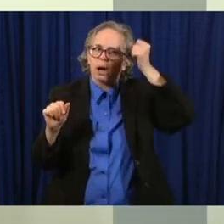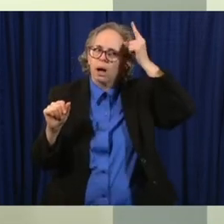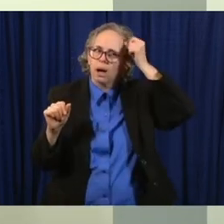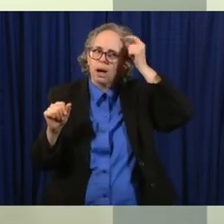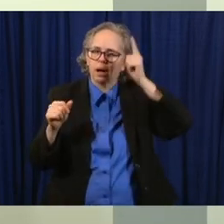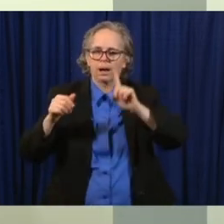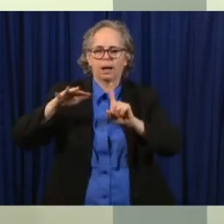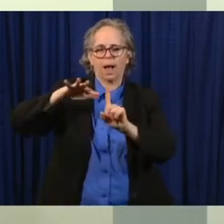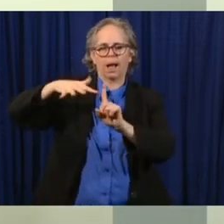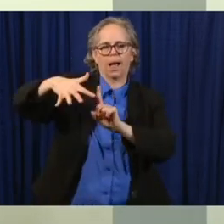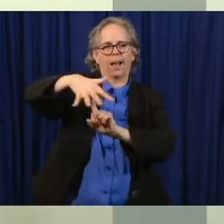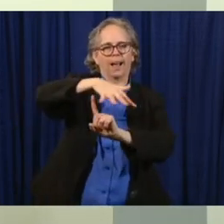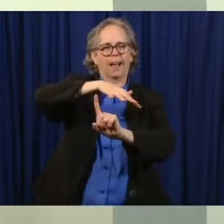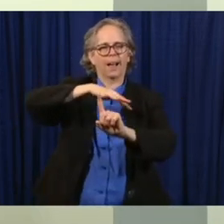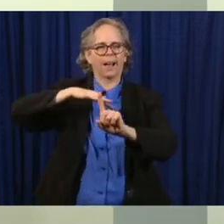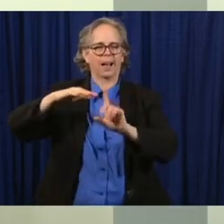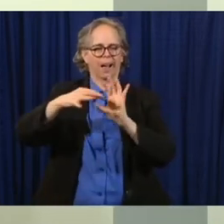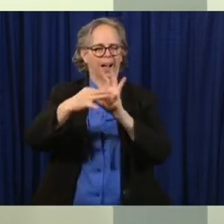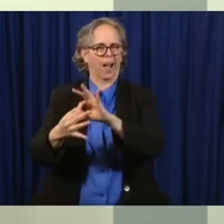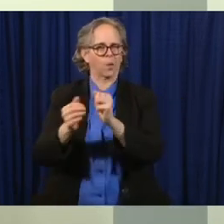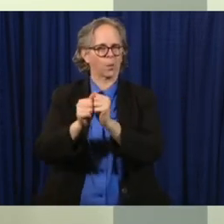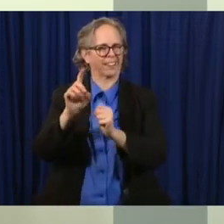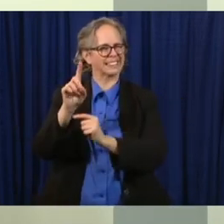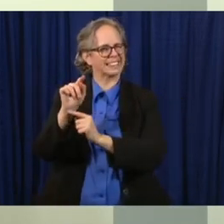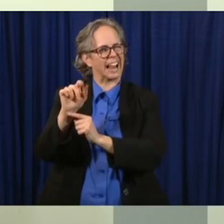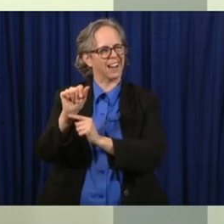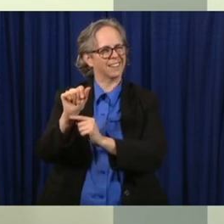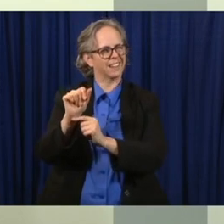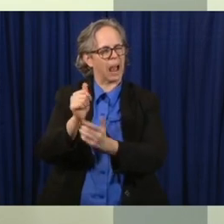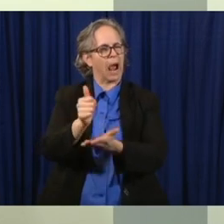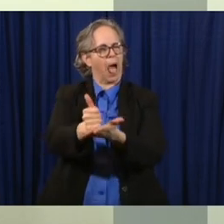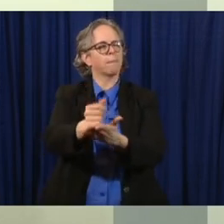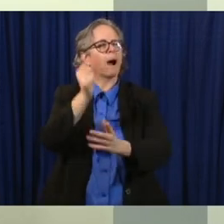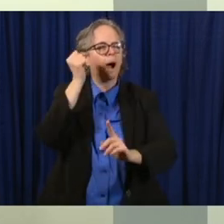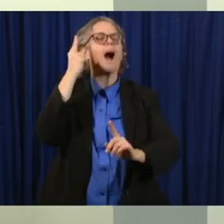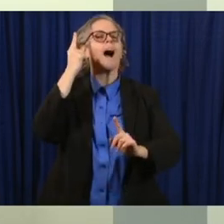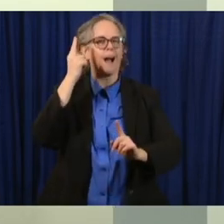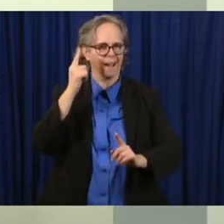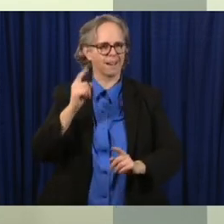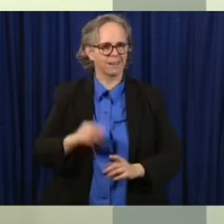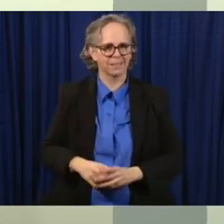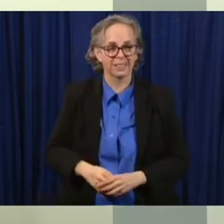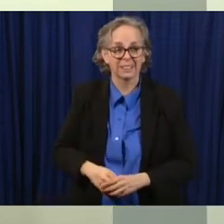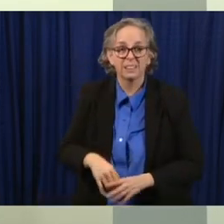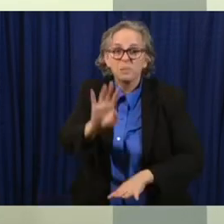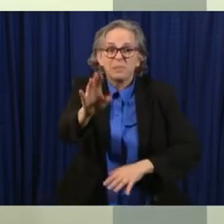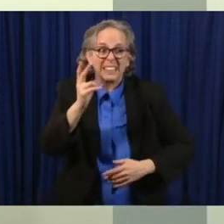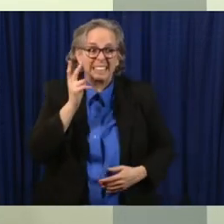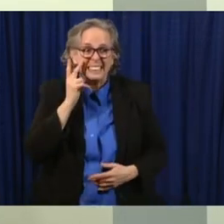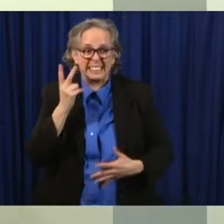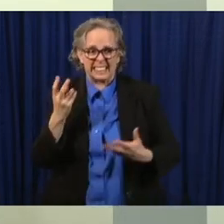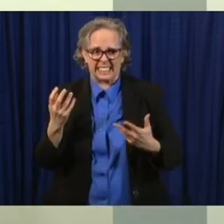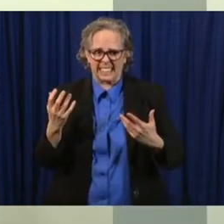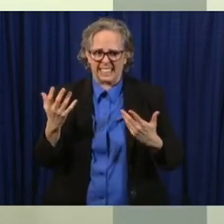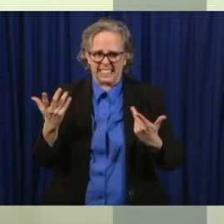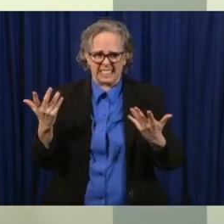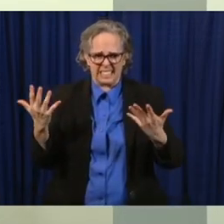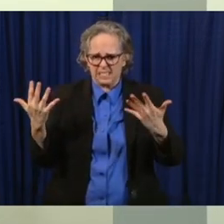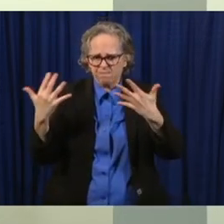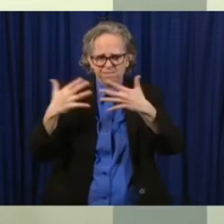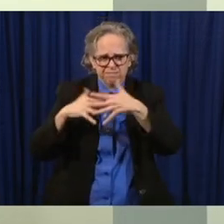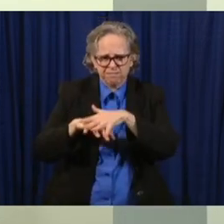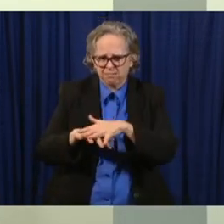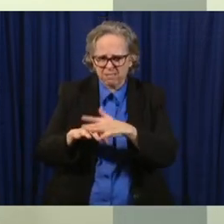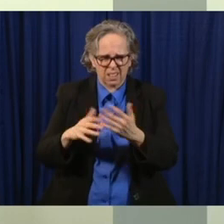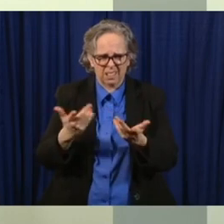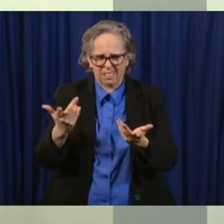all very alarmed, and it's very painful to see that congregate settings, such as nursing homes, are